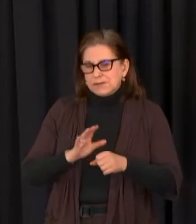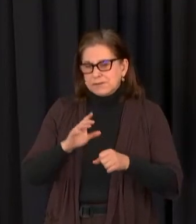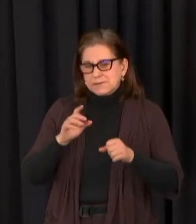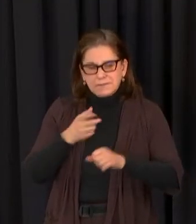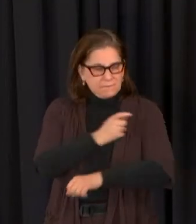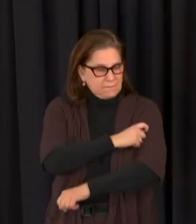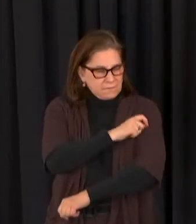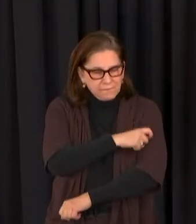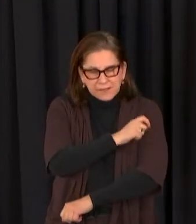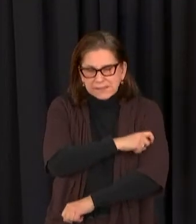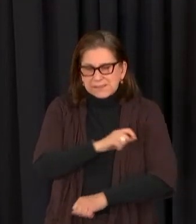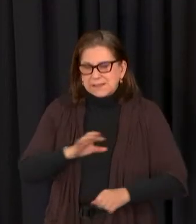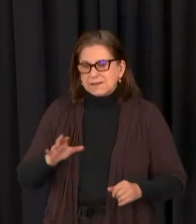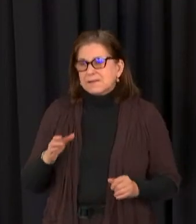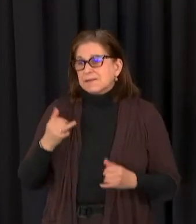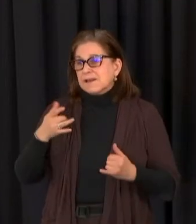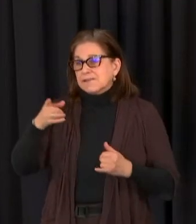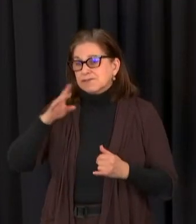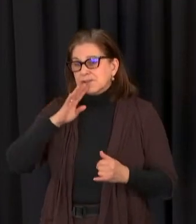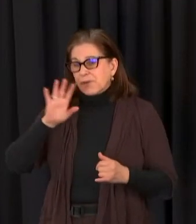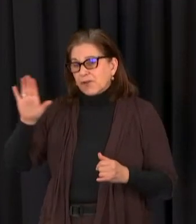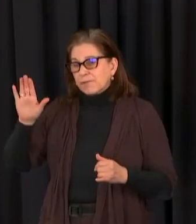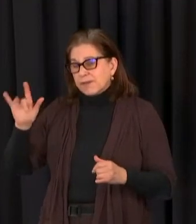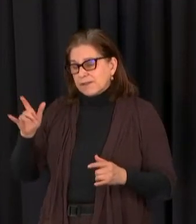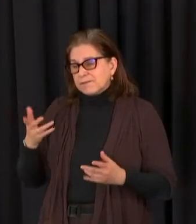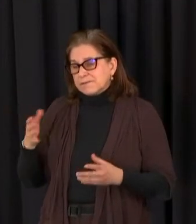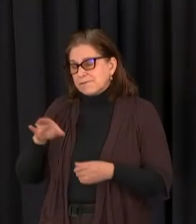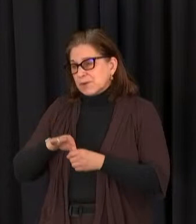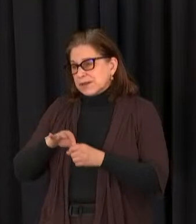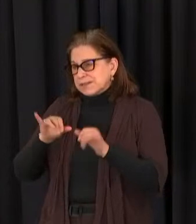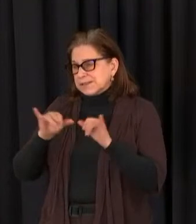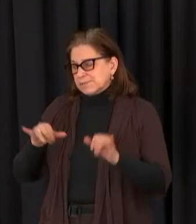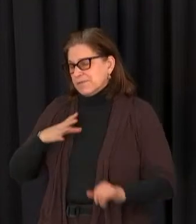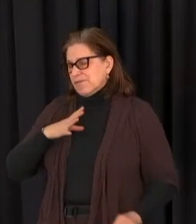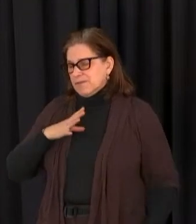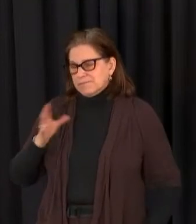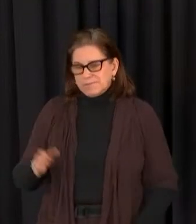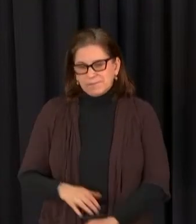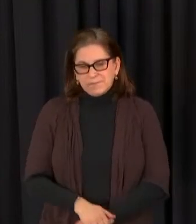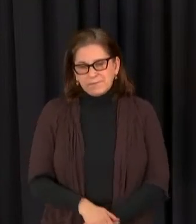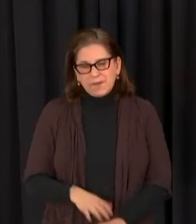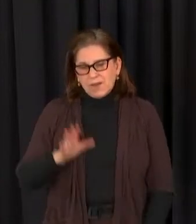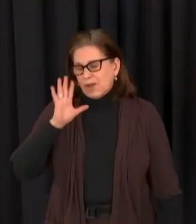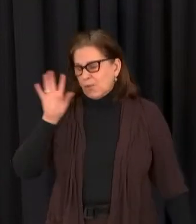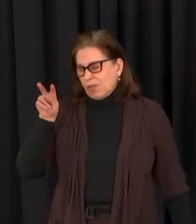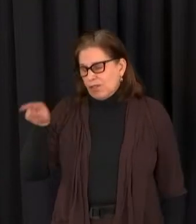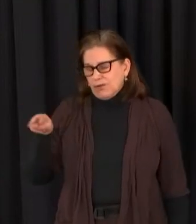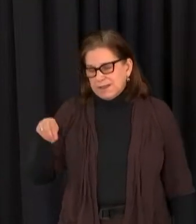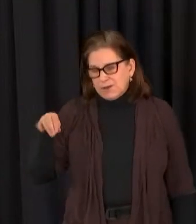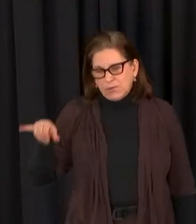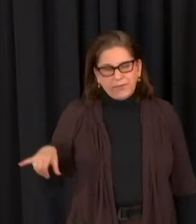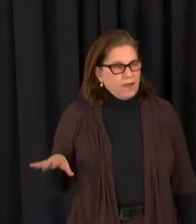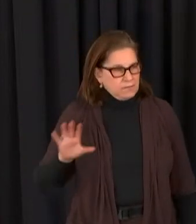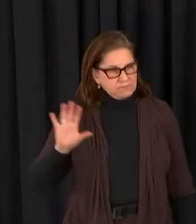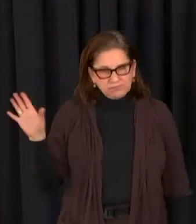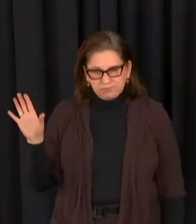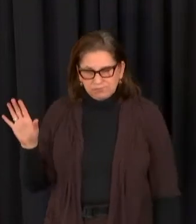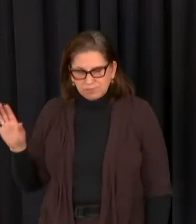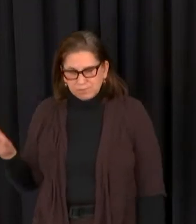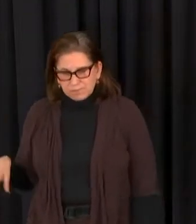some investigation to figure out who you voted for. But let me look at it. I want to look at her bill